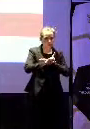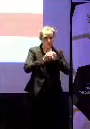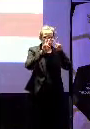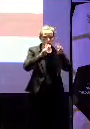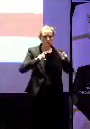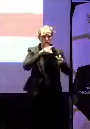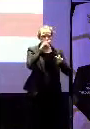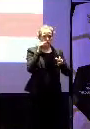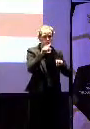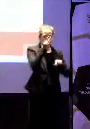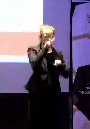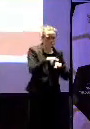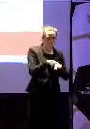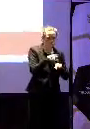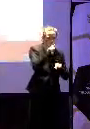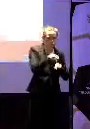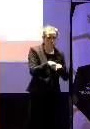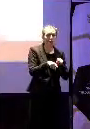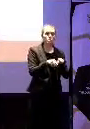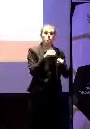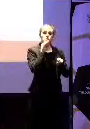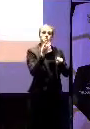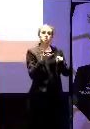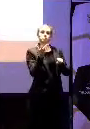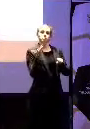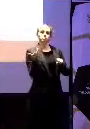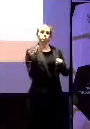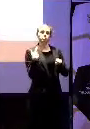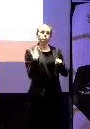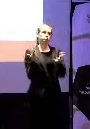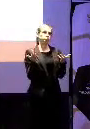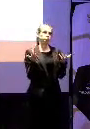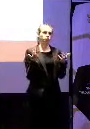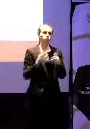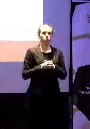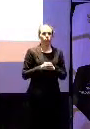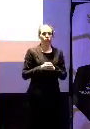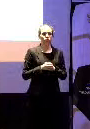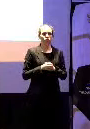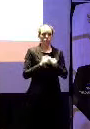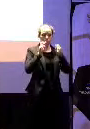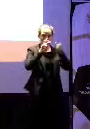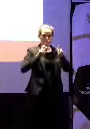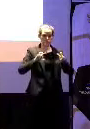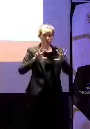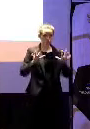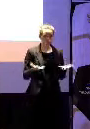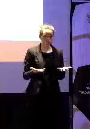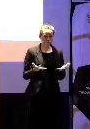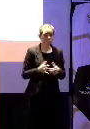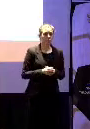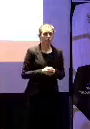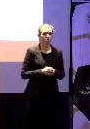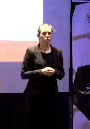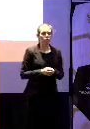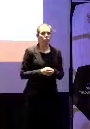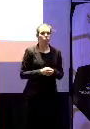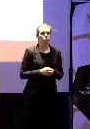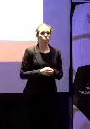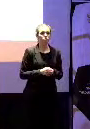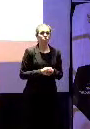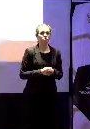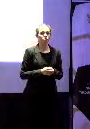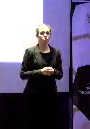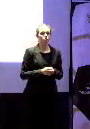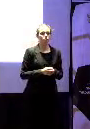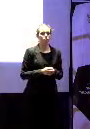it. When you search for it, what it will do is, as you can see, you'll be able to see a mini map